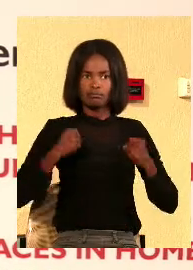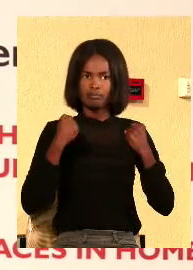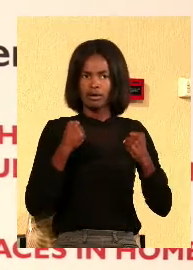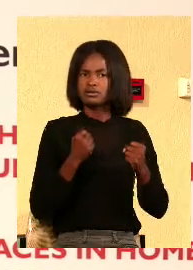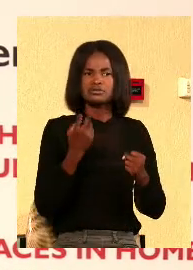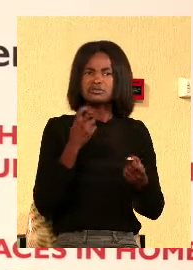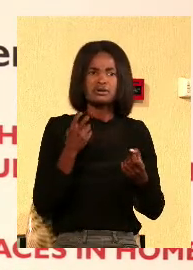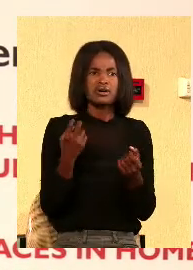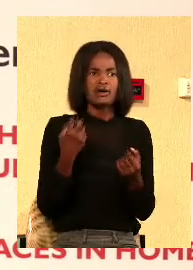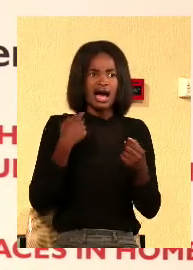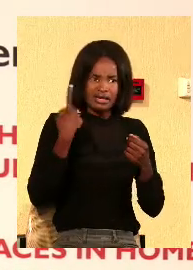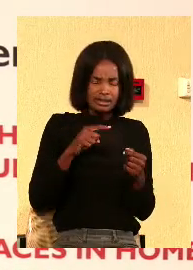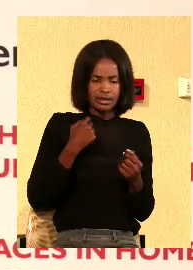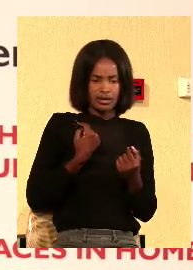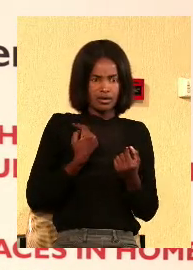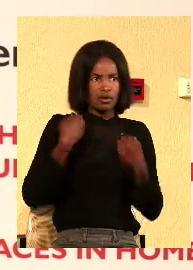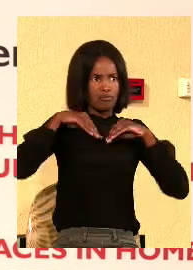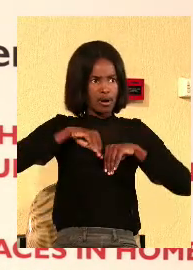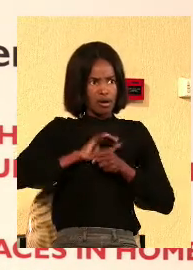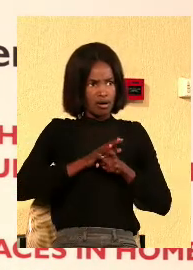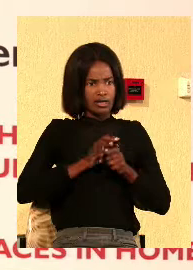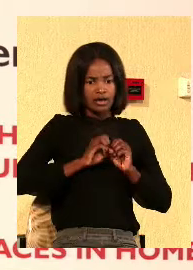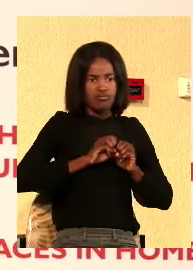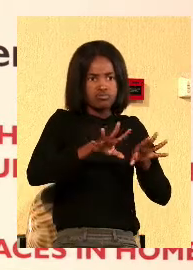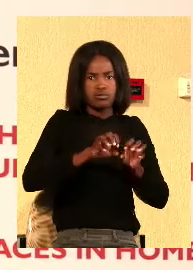somebody. And these are the people we call super spreaders.